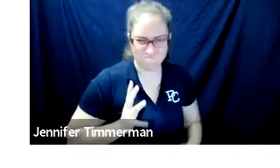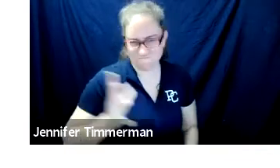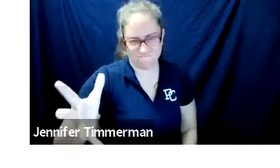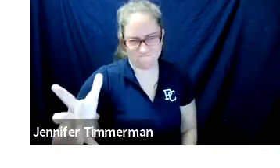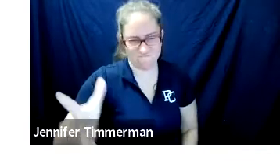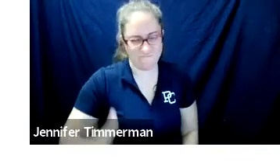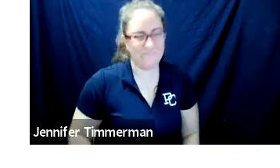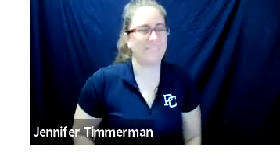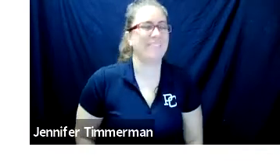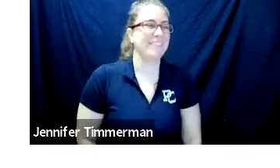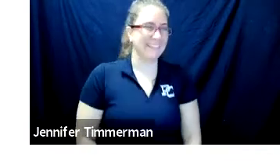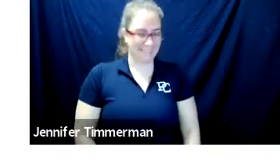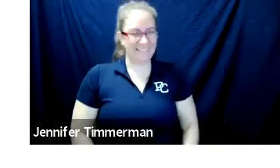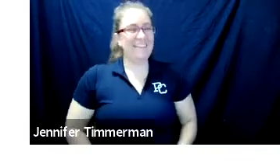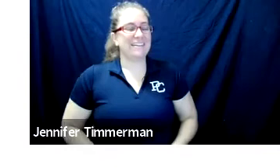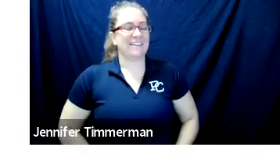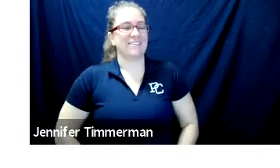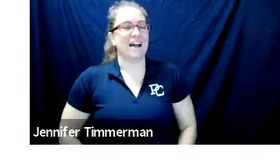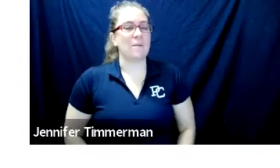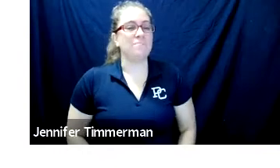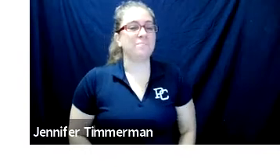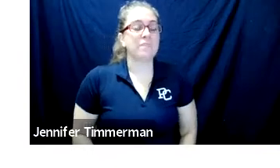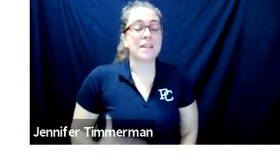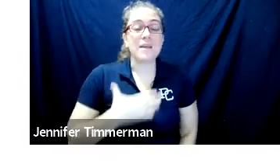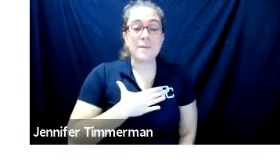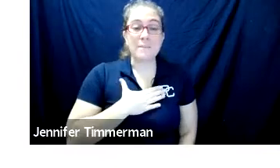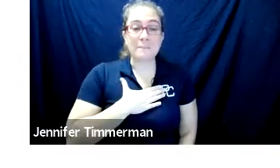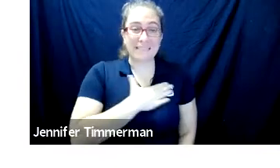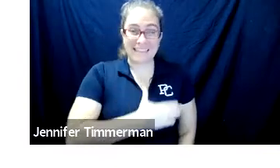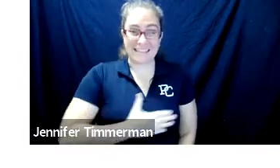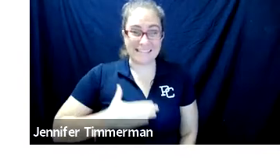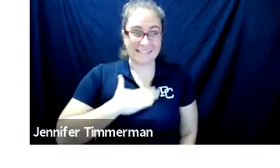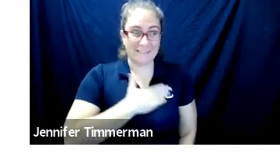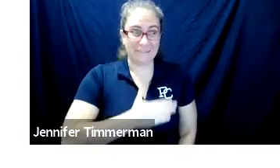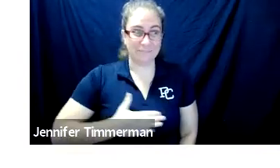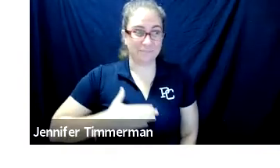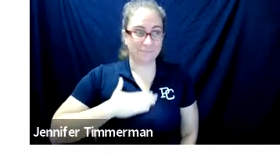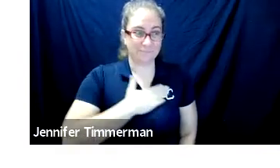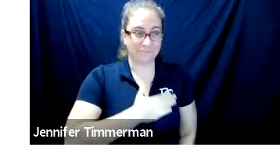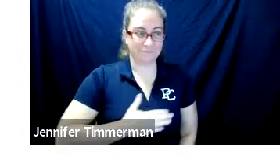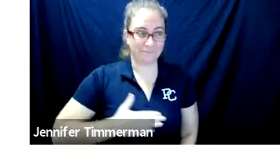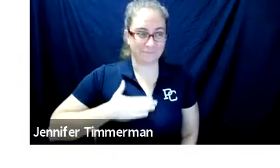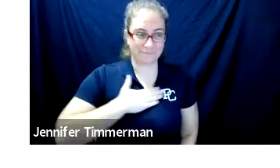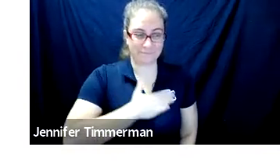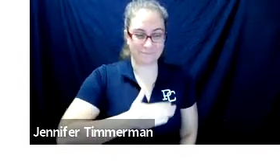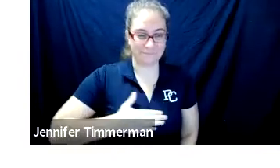Good. Good job. please.